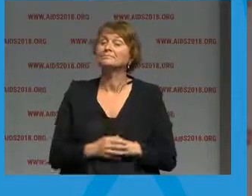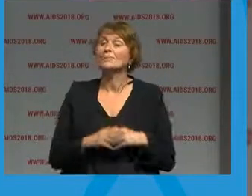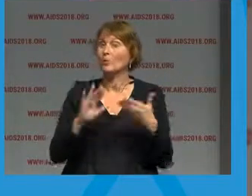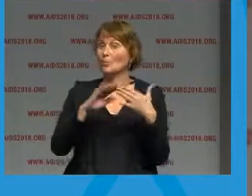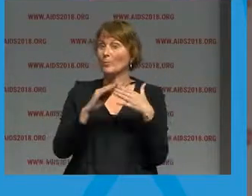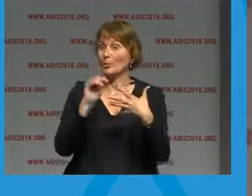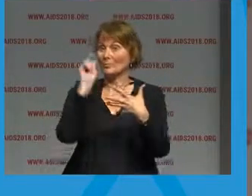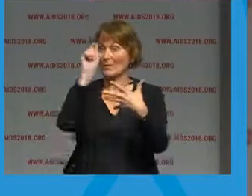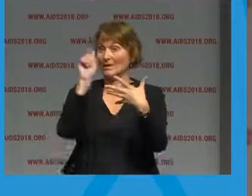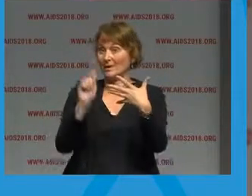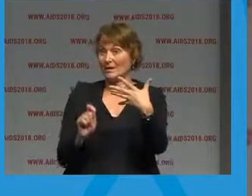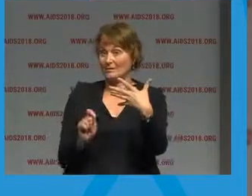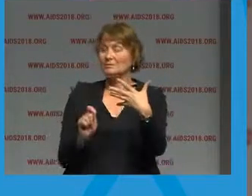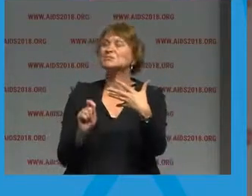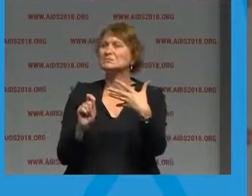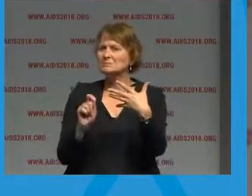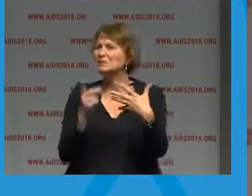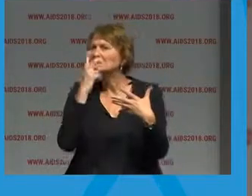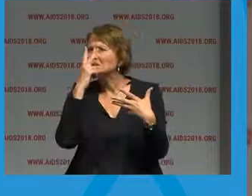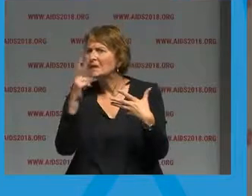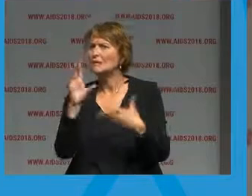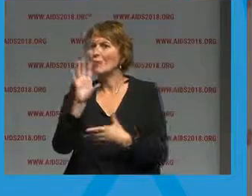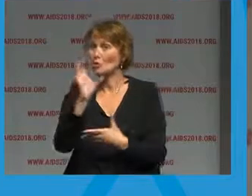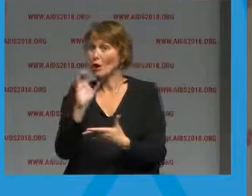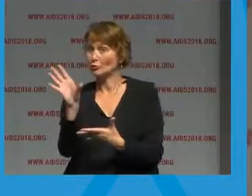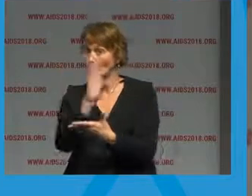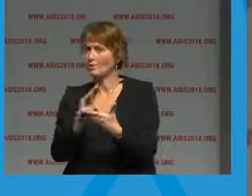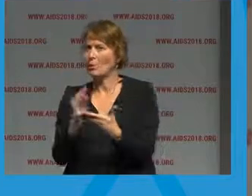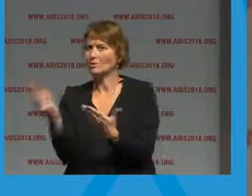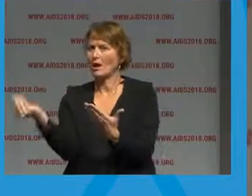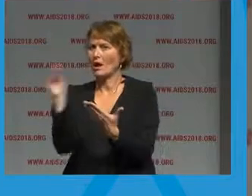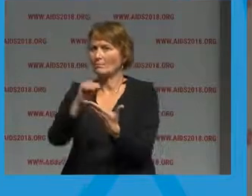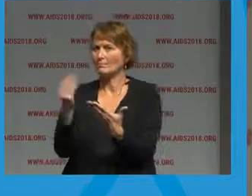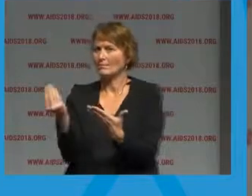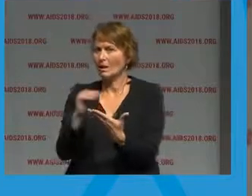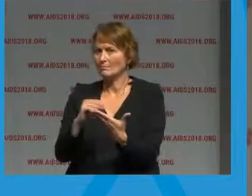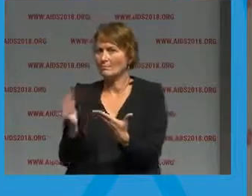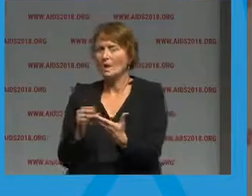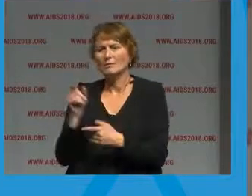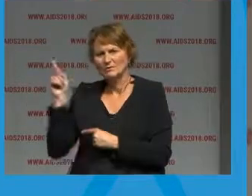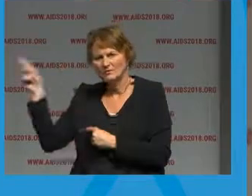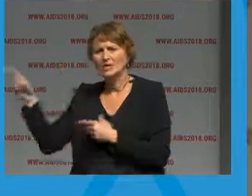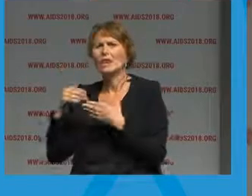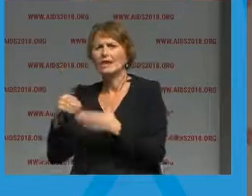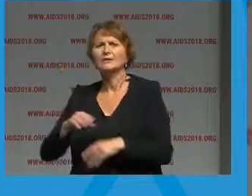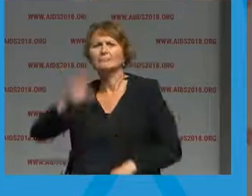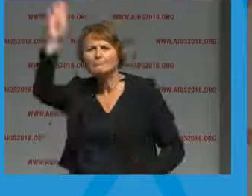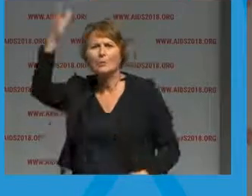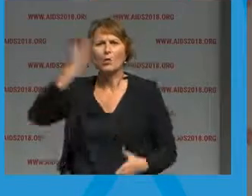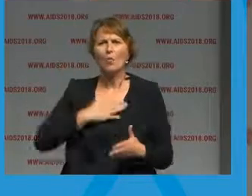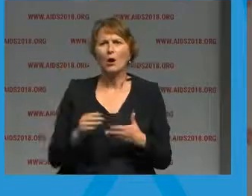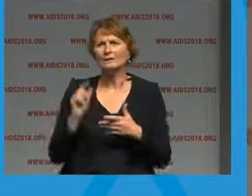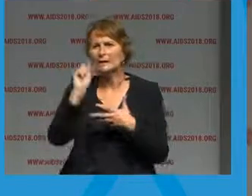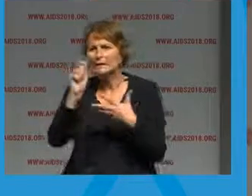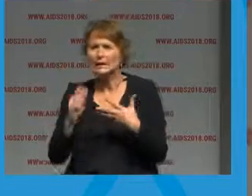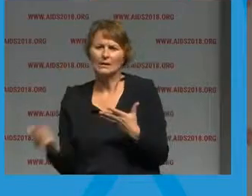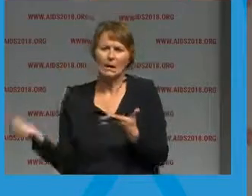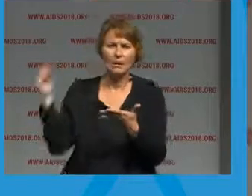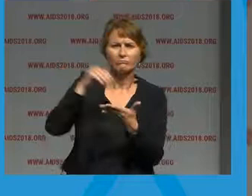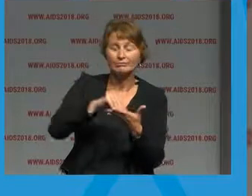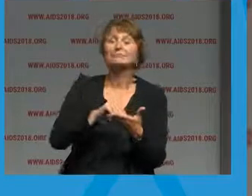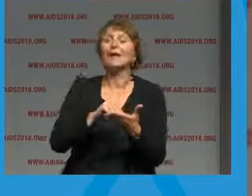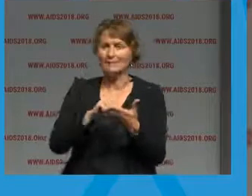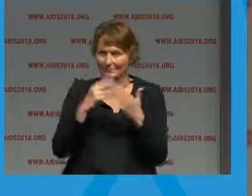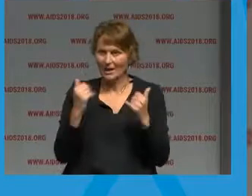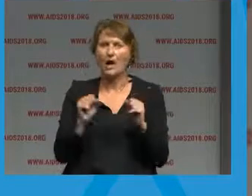surfacing in country reports on TB as a direct result of her leadership and her advocacy. In